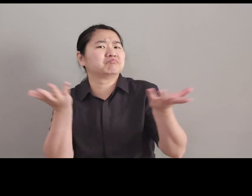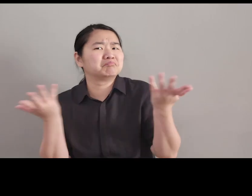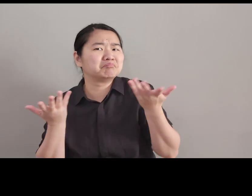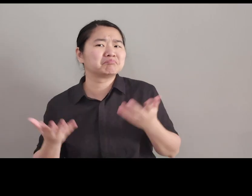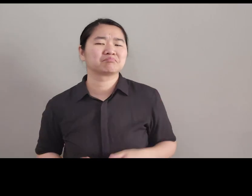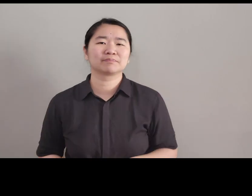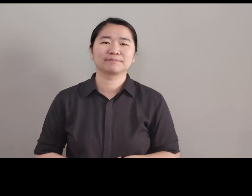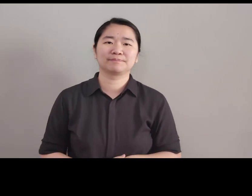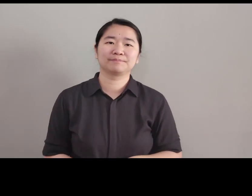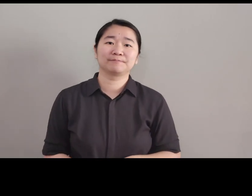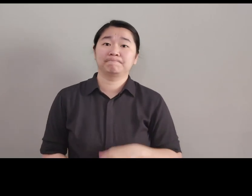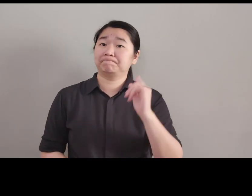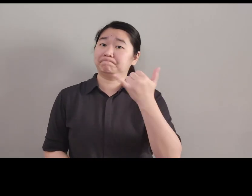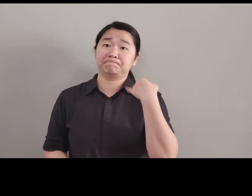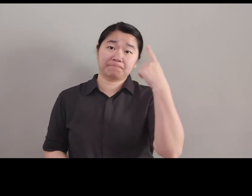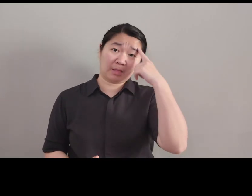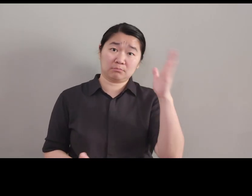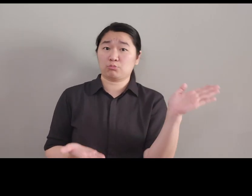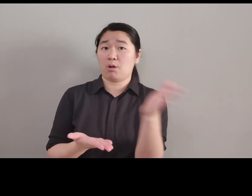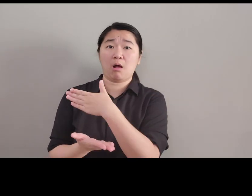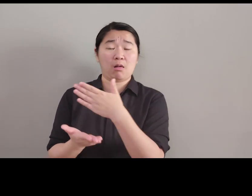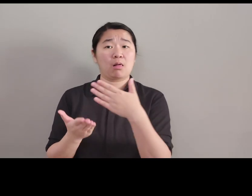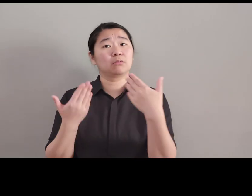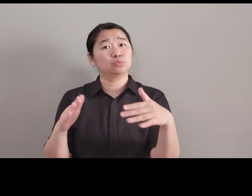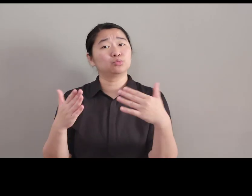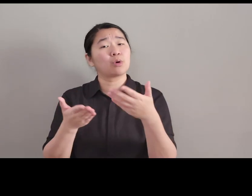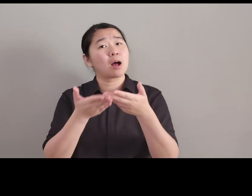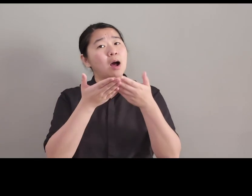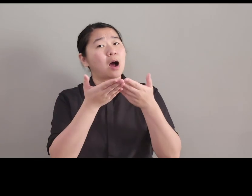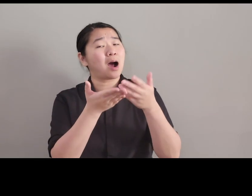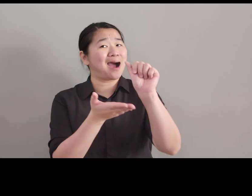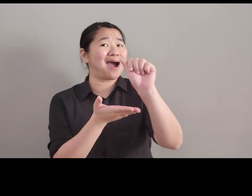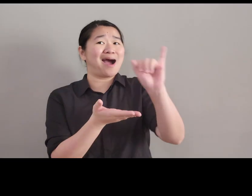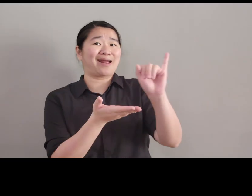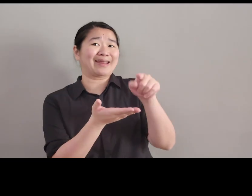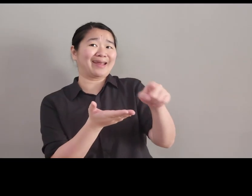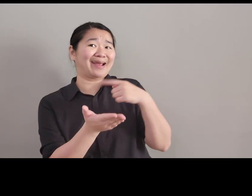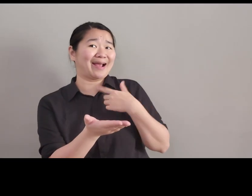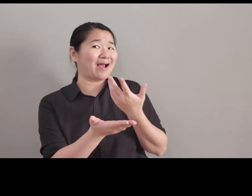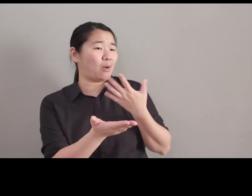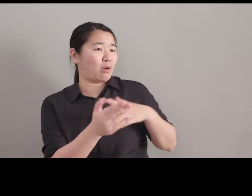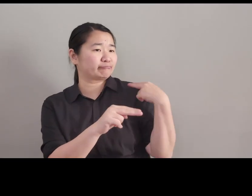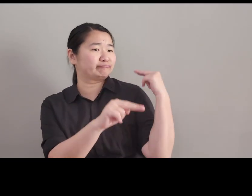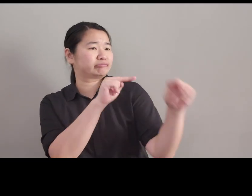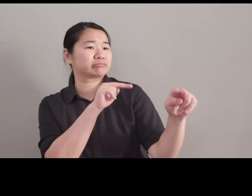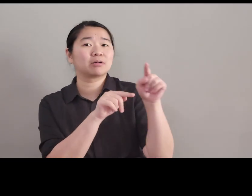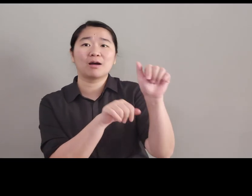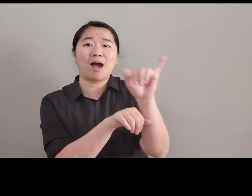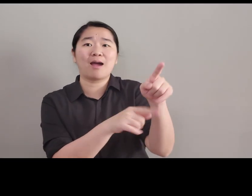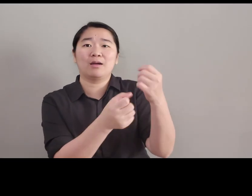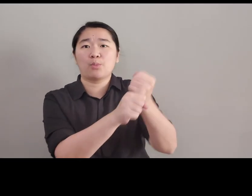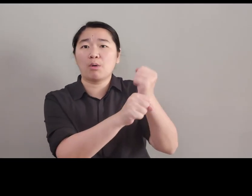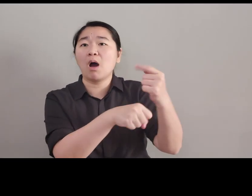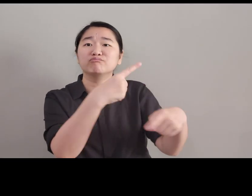through AI, that's fine. And if they don't, I think that's also fine. I think everyone needs to learn, either